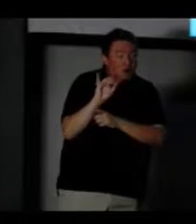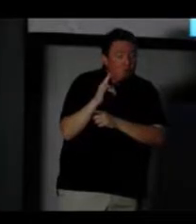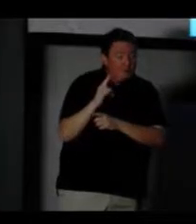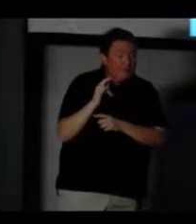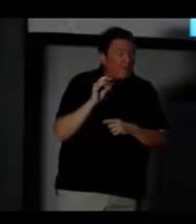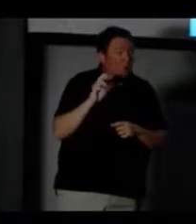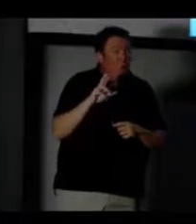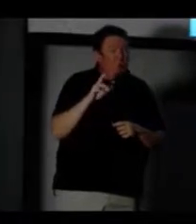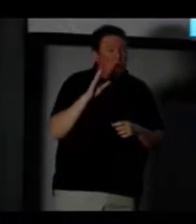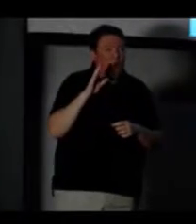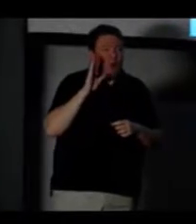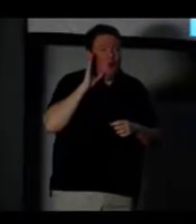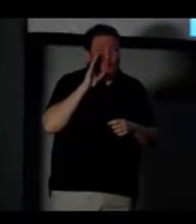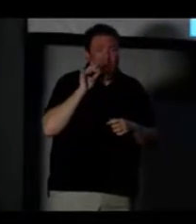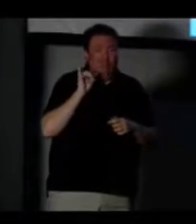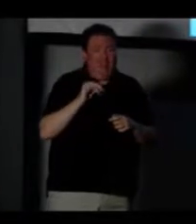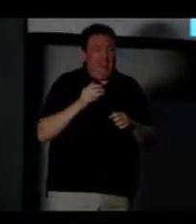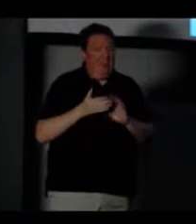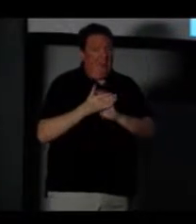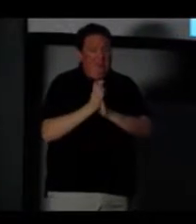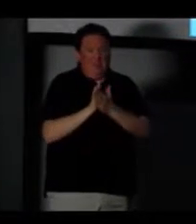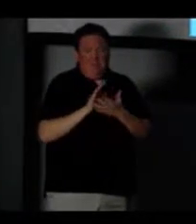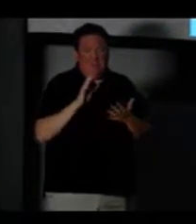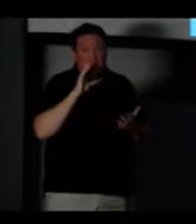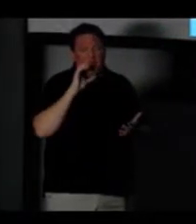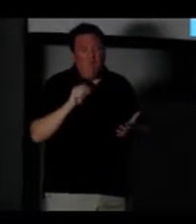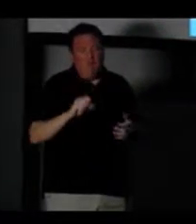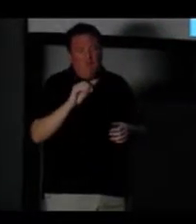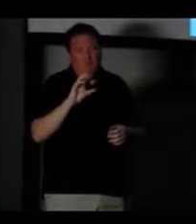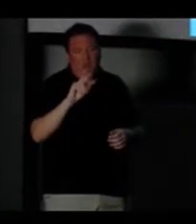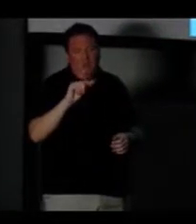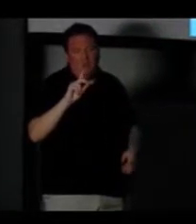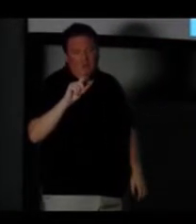throughput way of grabbing data from these sorts of collections.